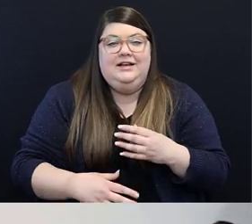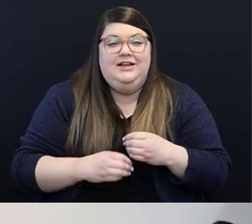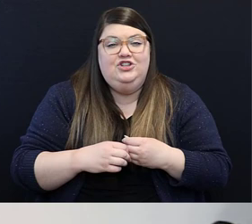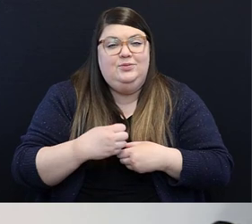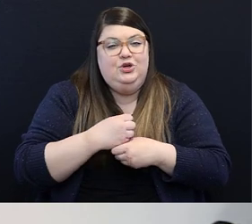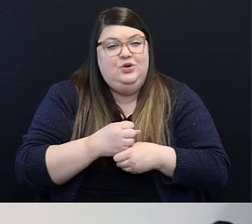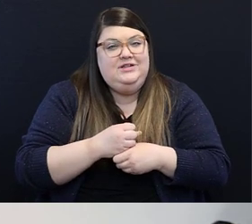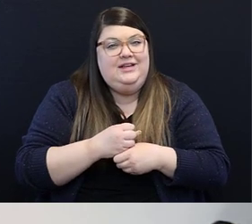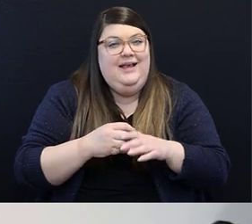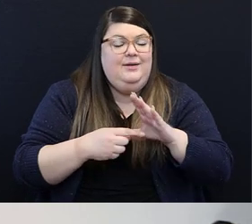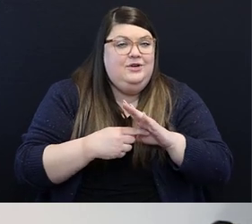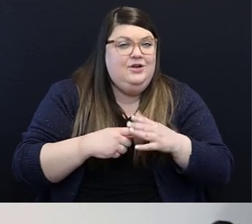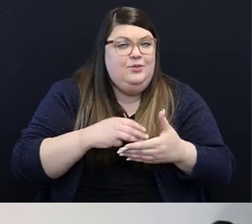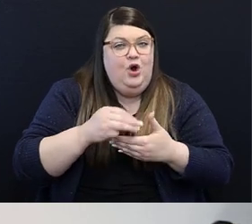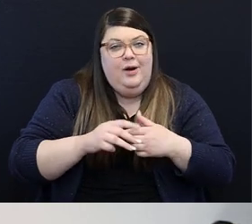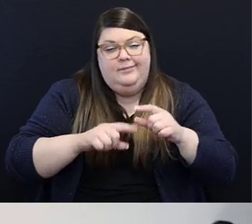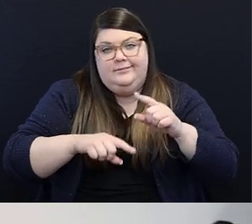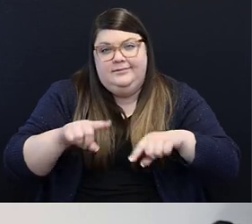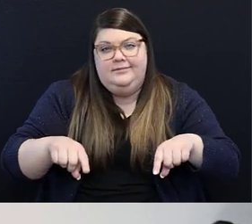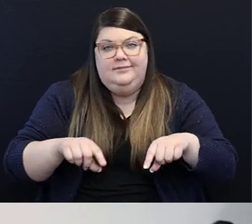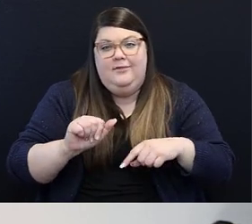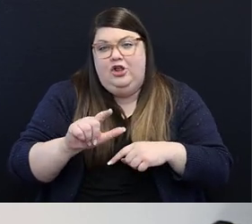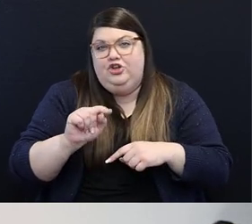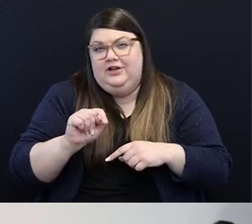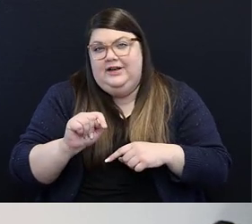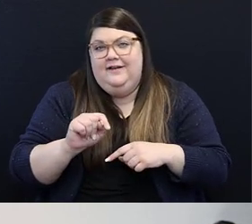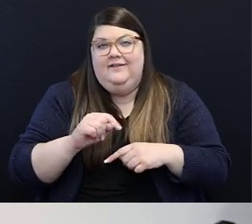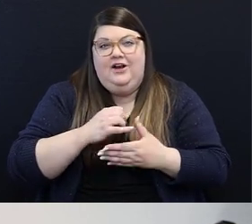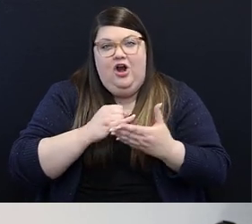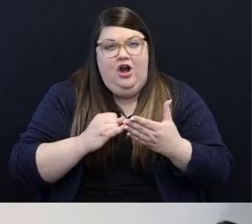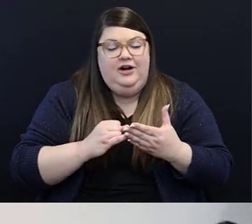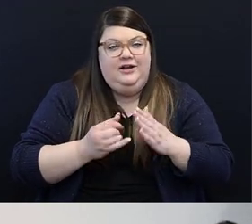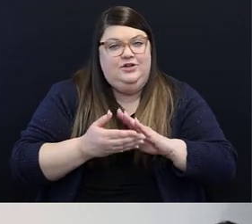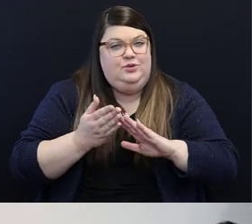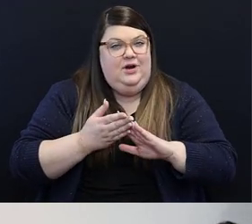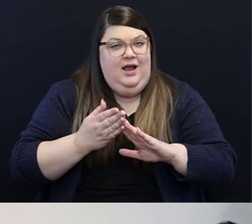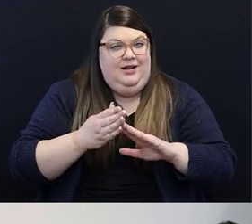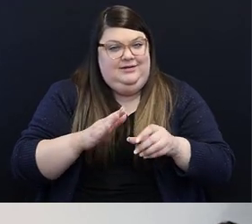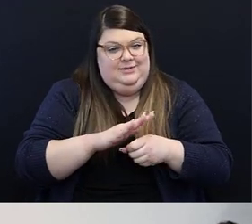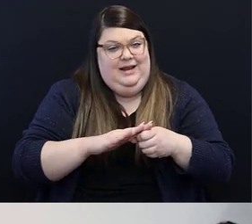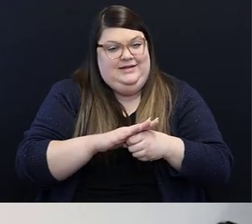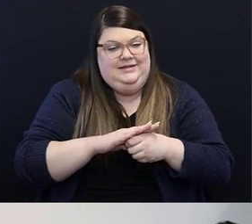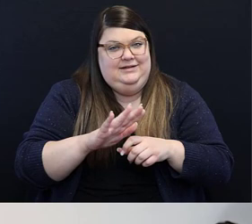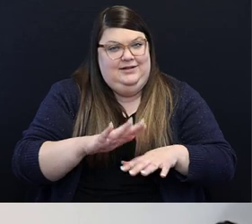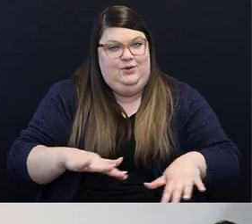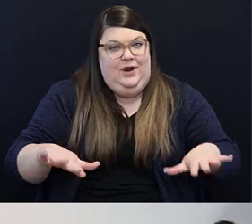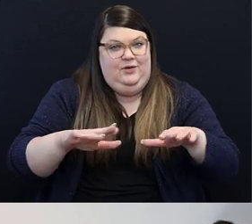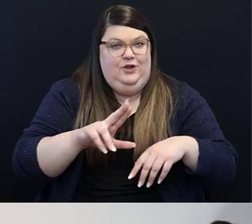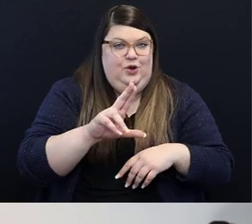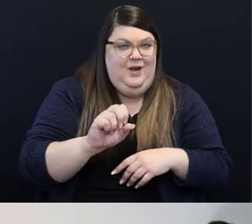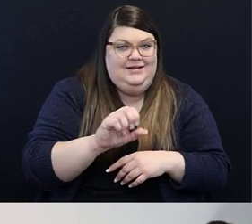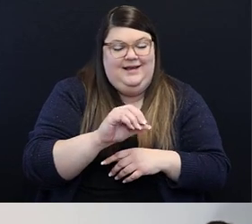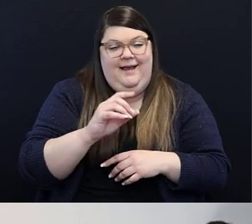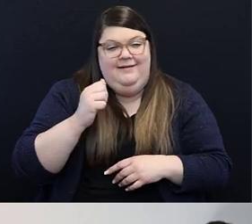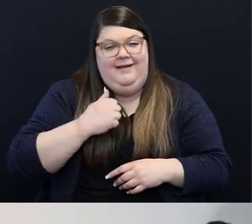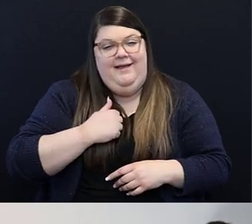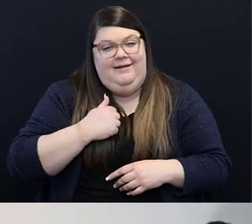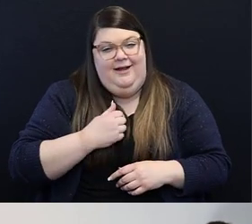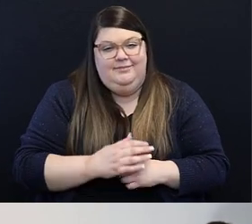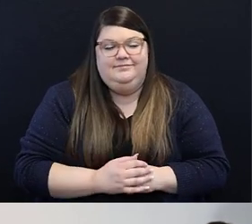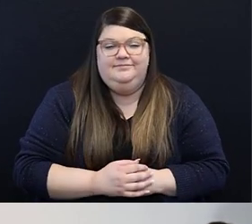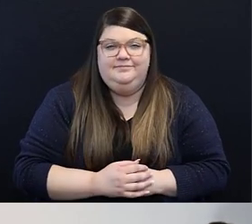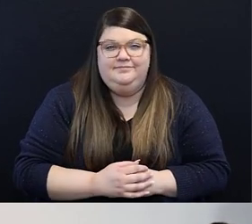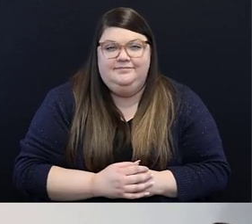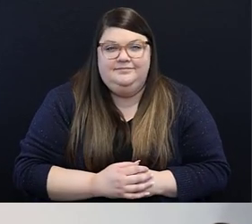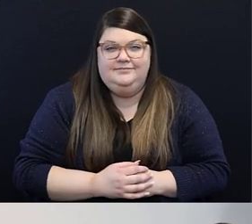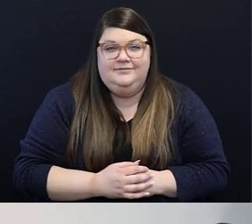producing exhibitions and programs at various alternative and artist-run spaces throughout the US and Canada.